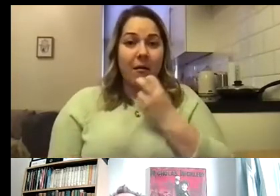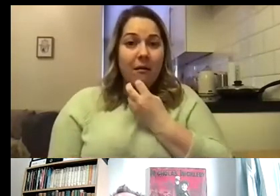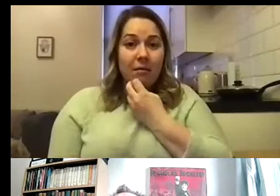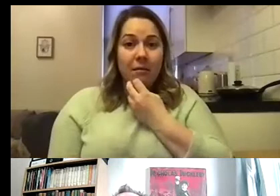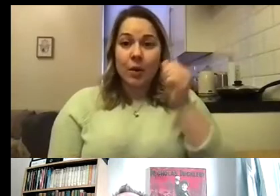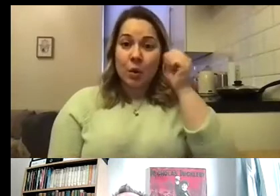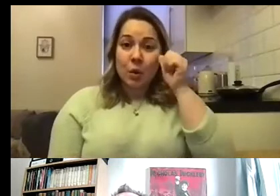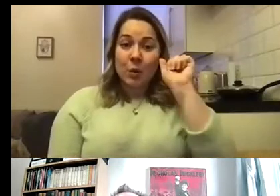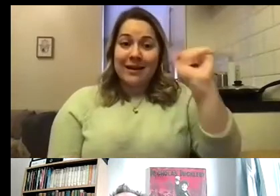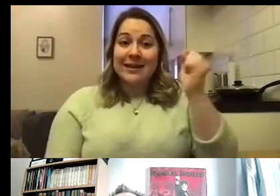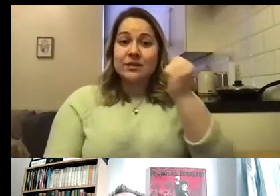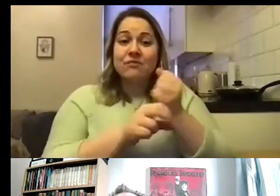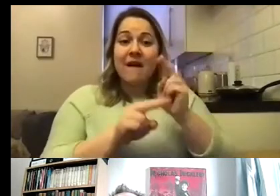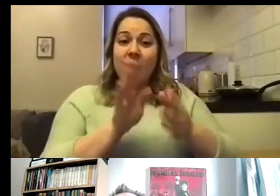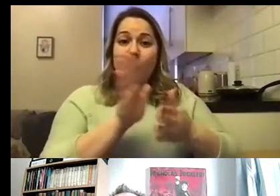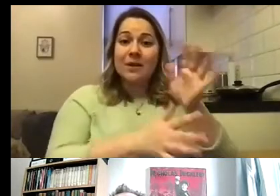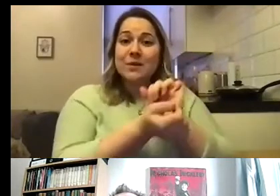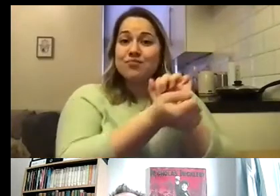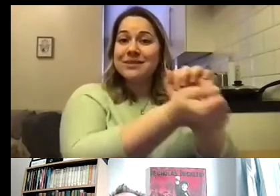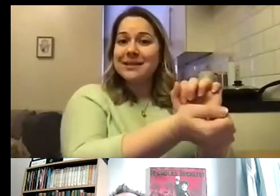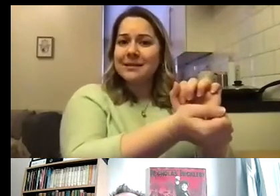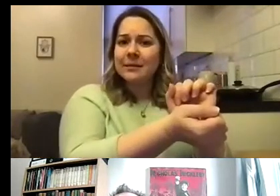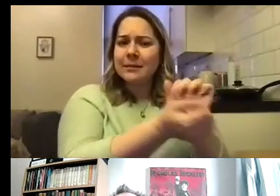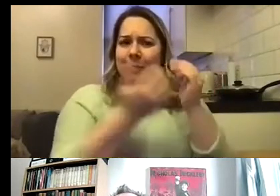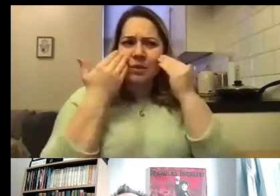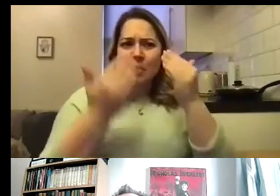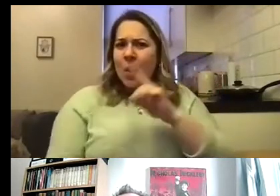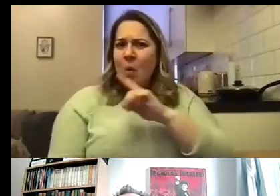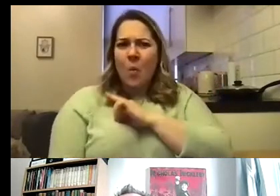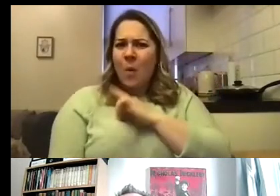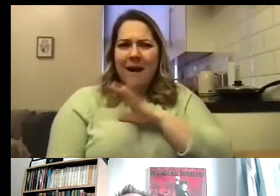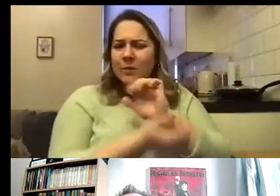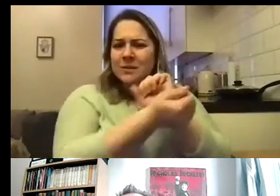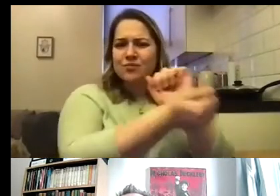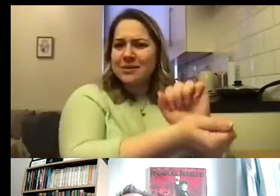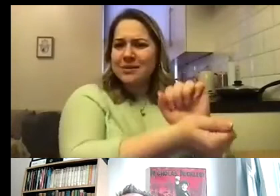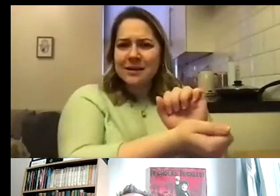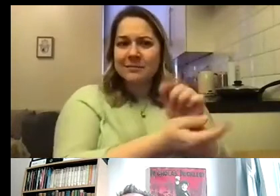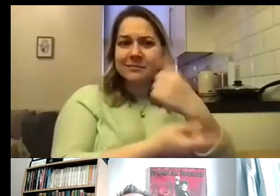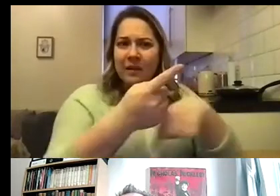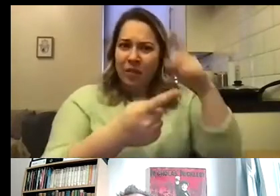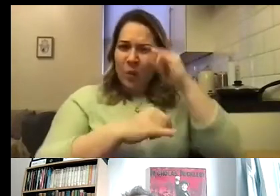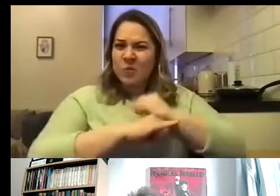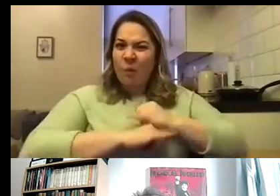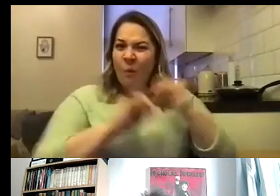his granddad had gone to prison, but he didn't know what for. So everybody assumed it was something bad.